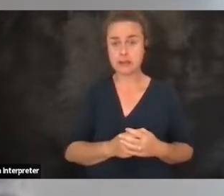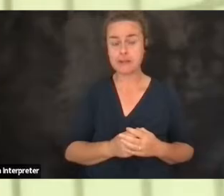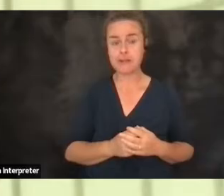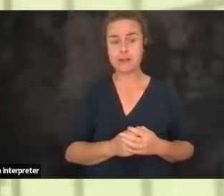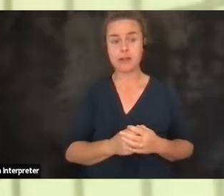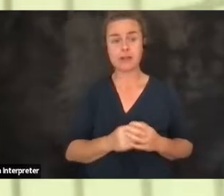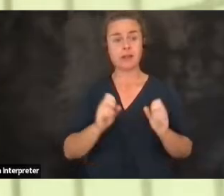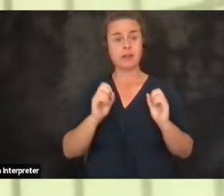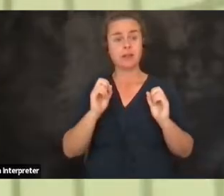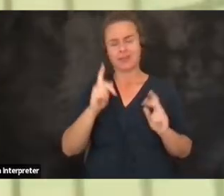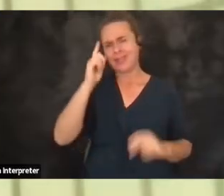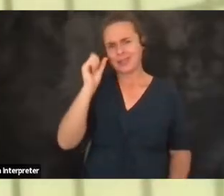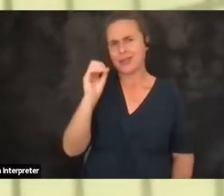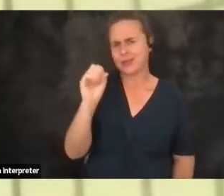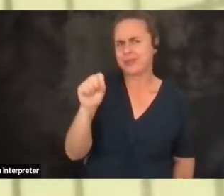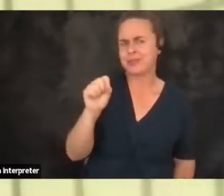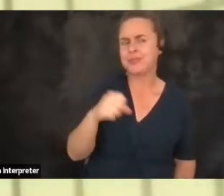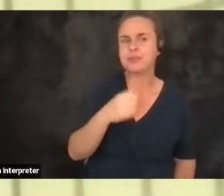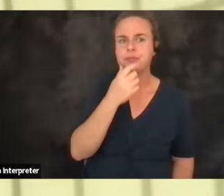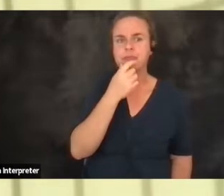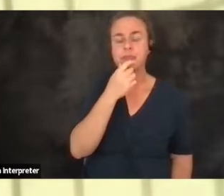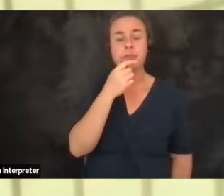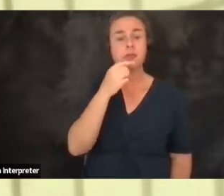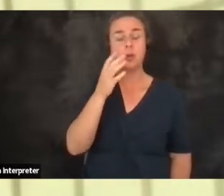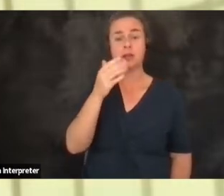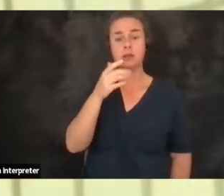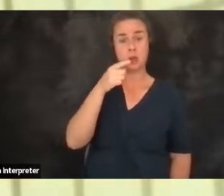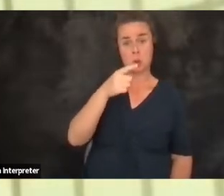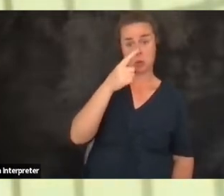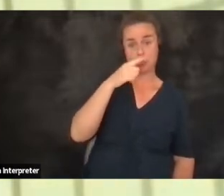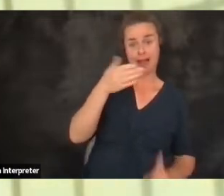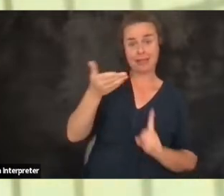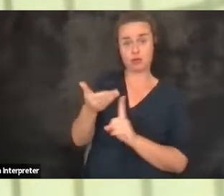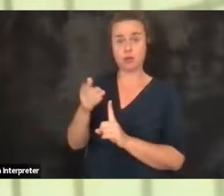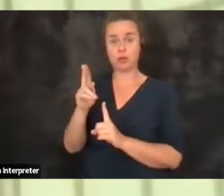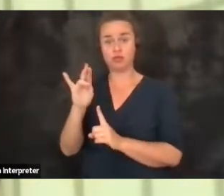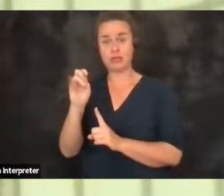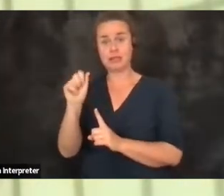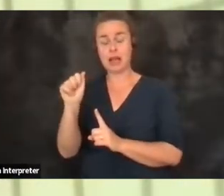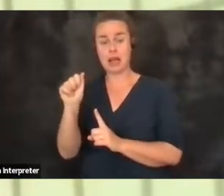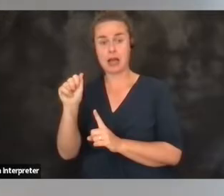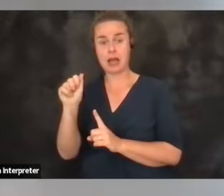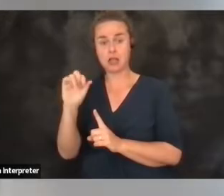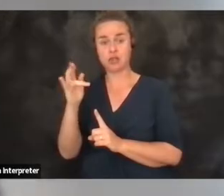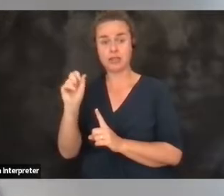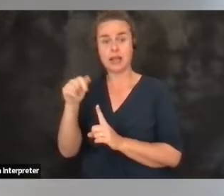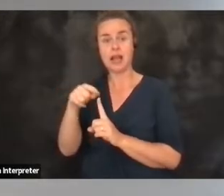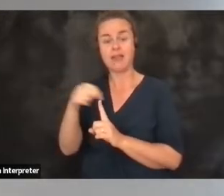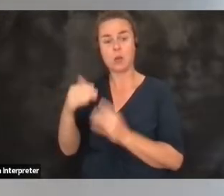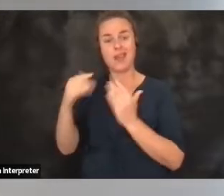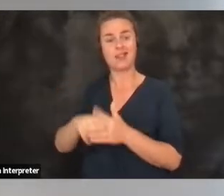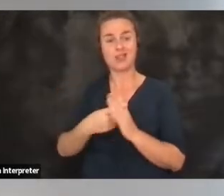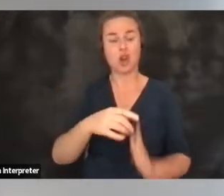I think so too. So without further ado, if you'd like to introduce Krista, then we can get started with the day. Yes.